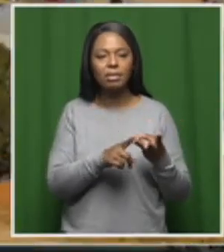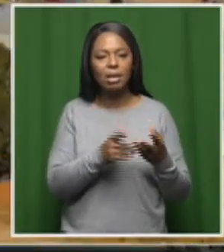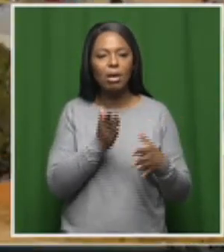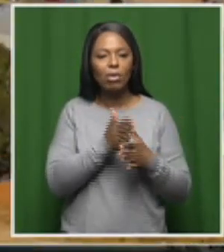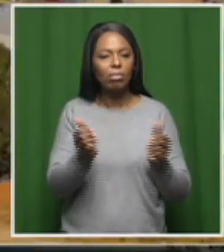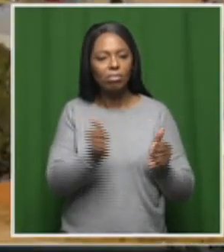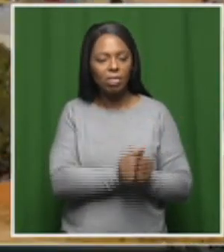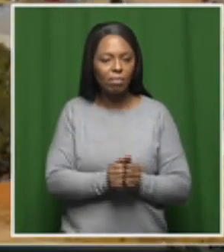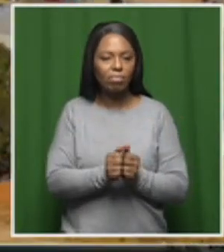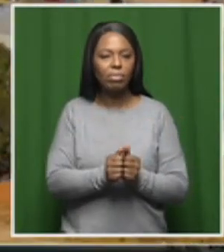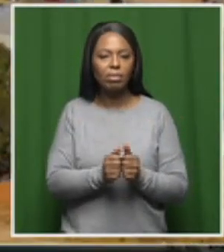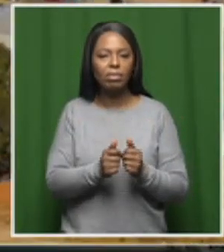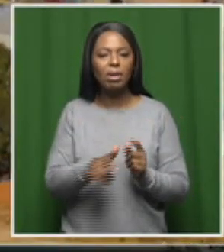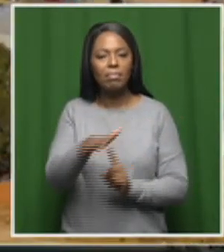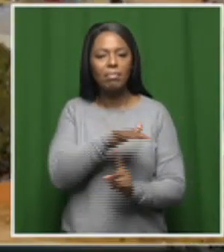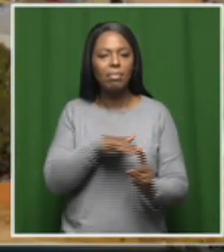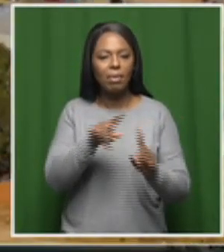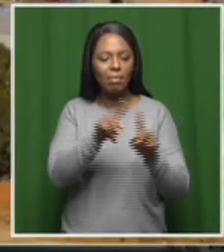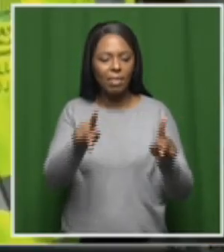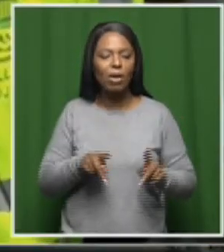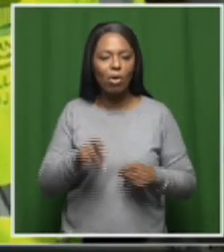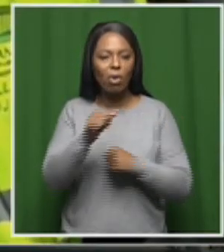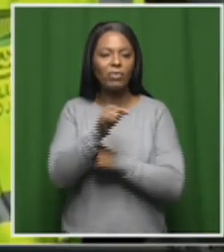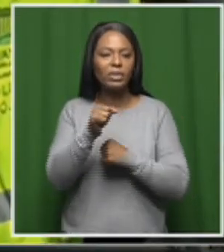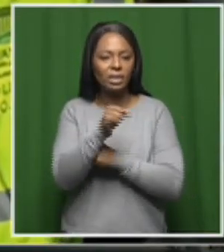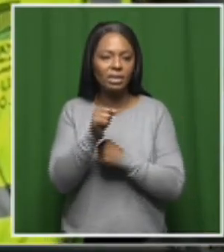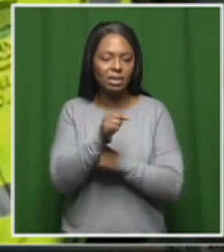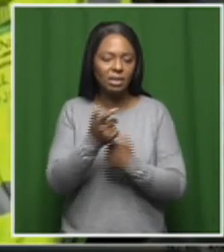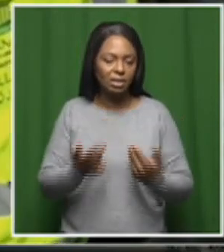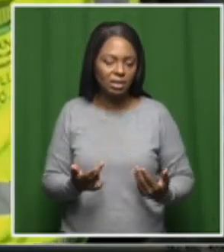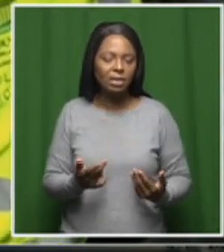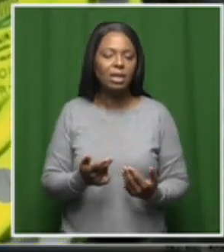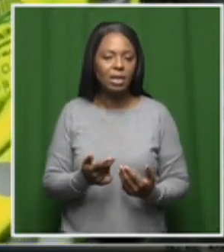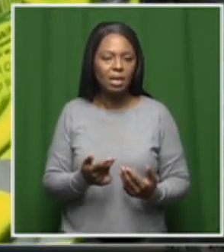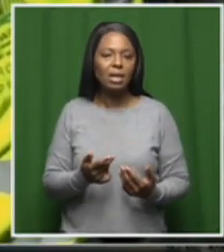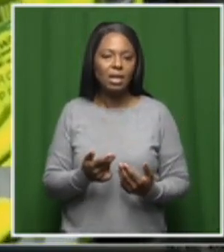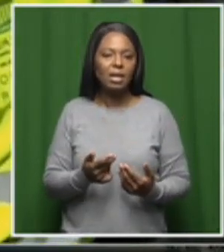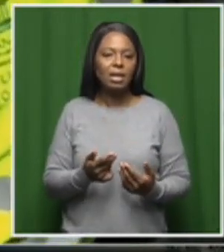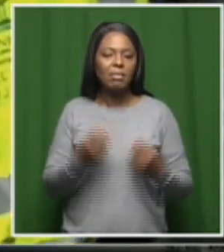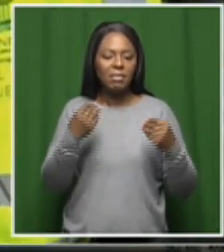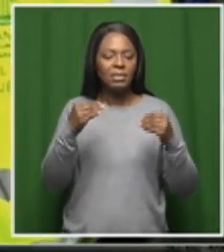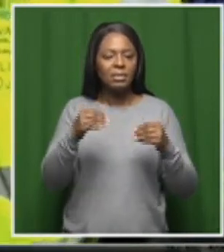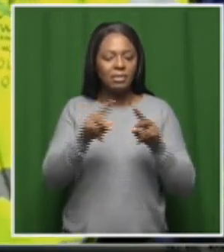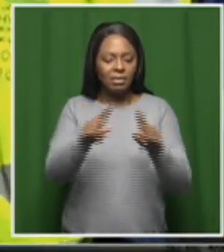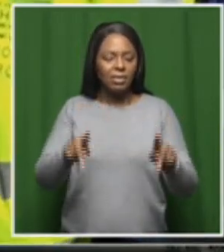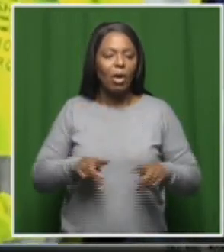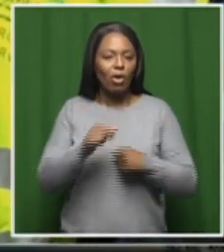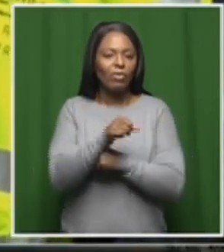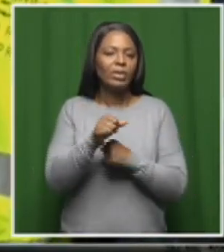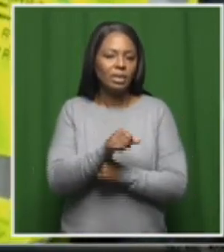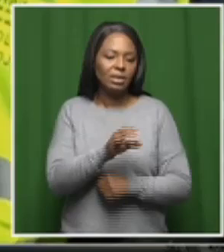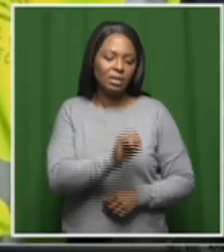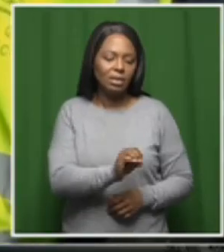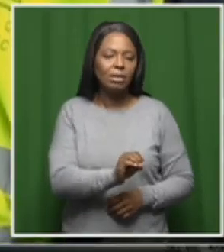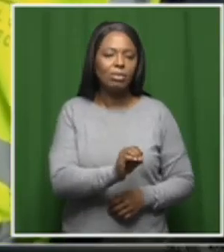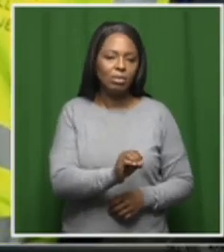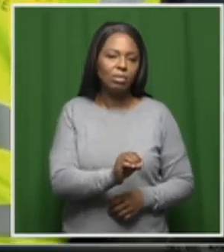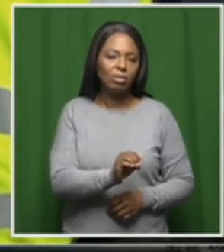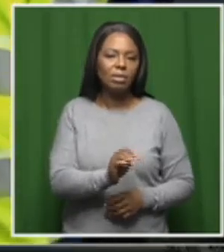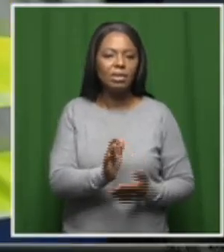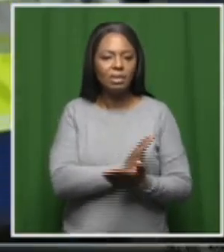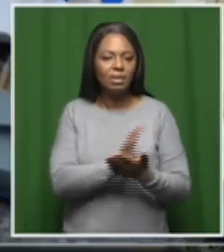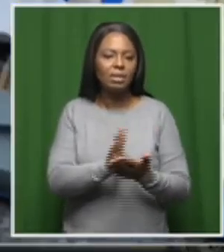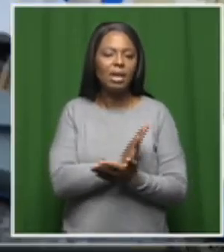these corporate parks, offices. We've got all of them. And we have some of the upstate